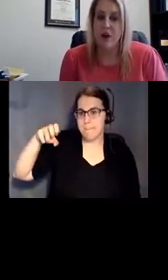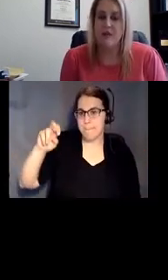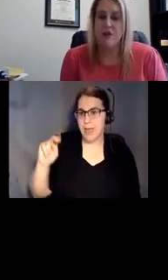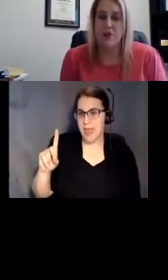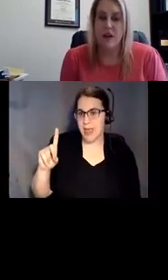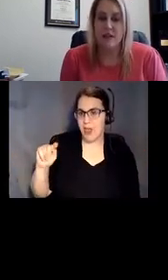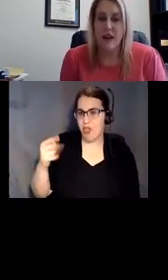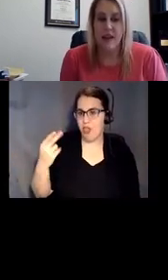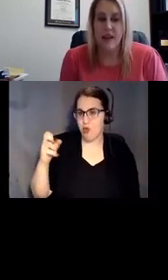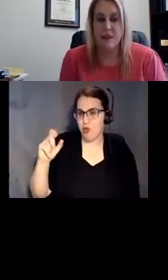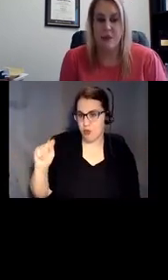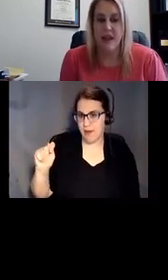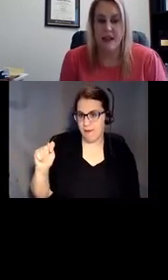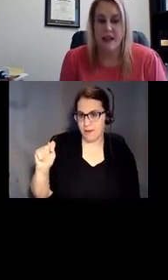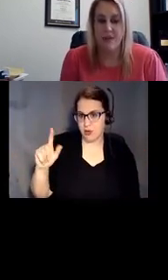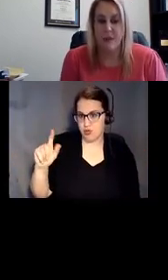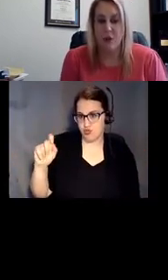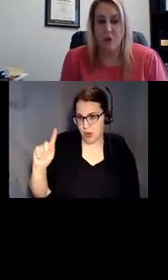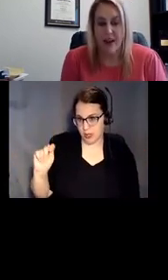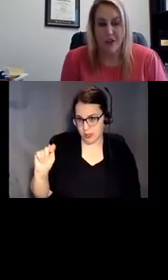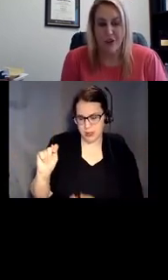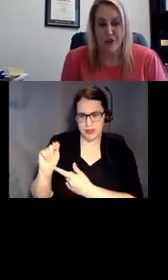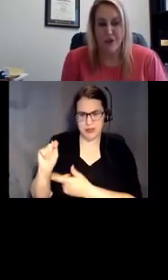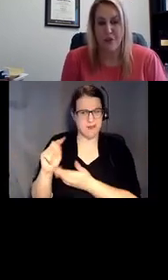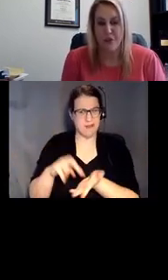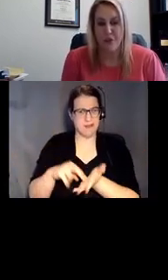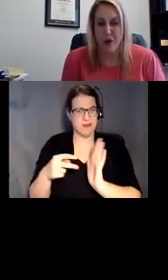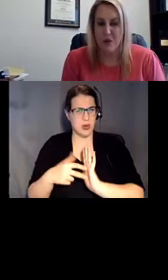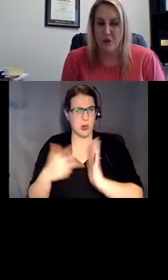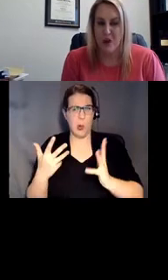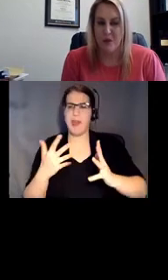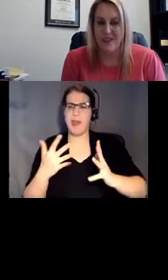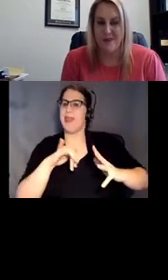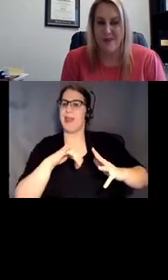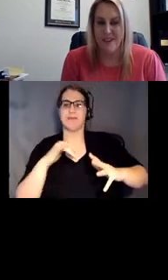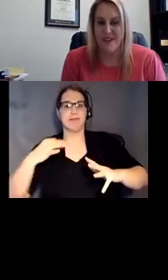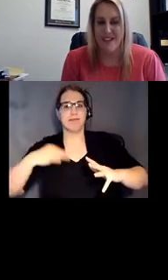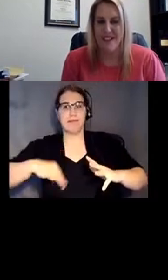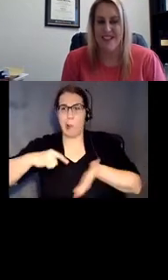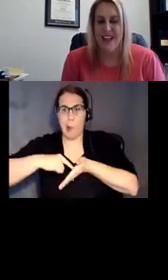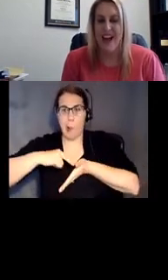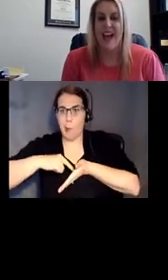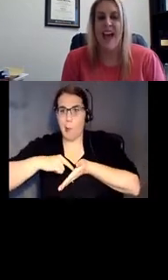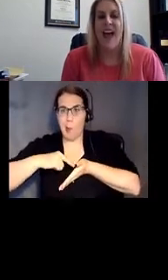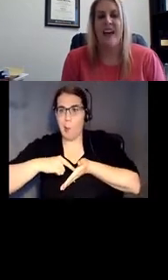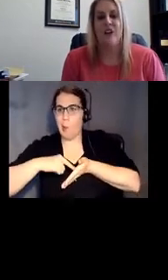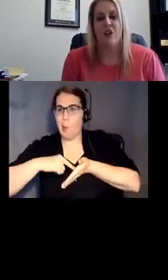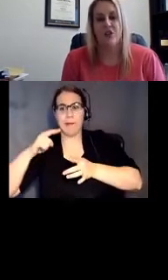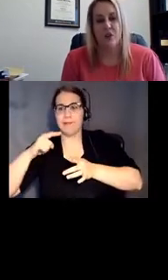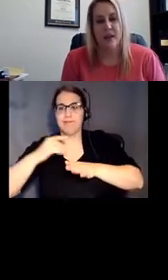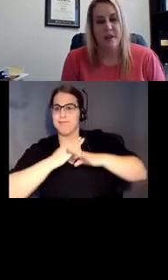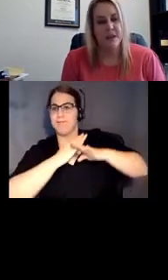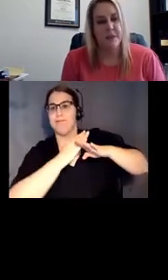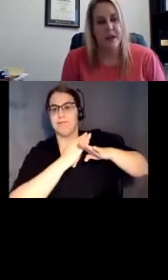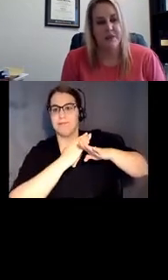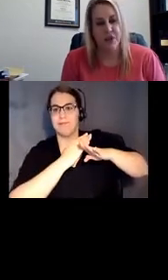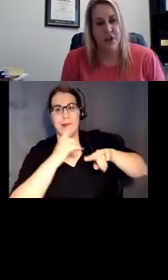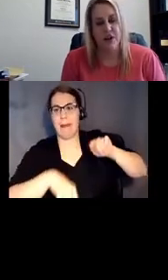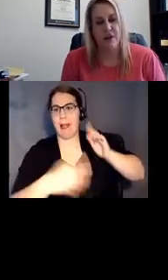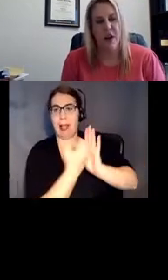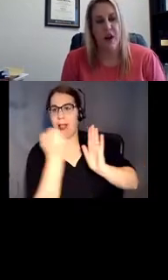spendthrift trust is a trust that is protected from creditors for the most part, and we'll talk about some differences in that. And it also keeps